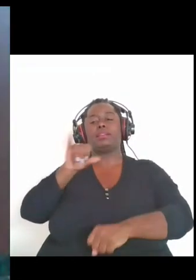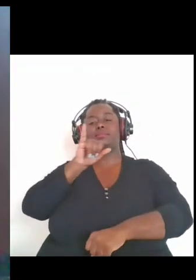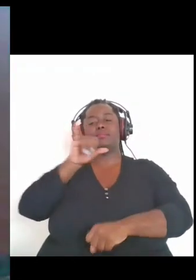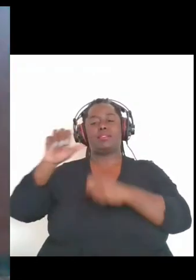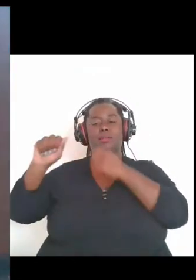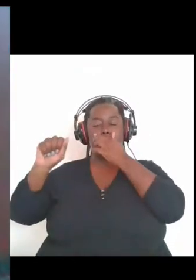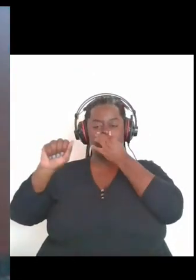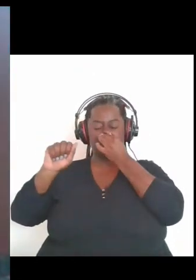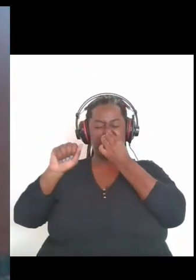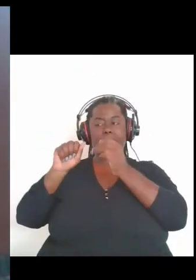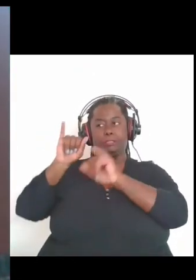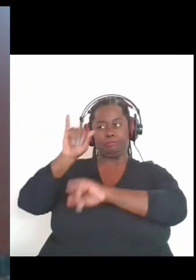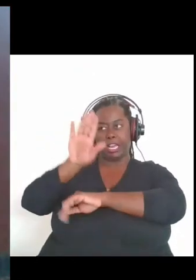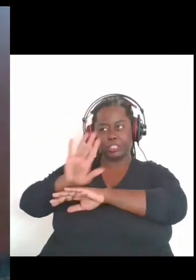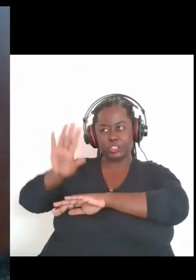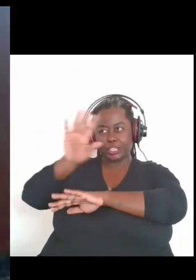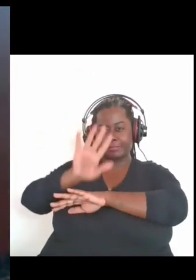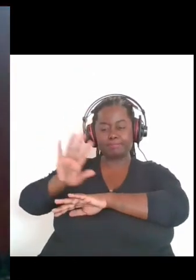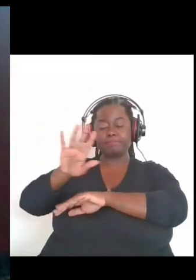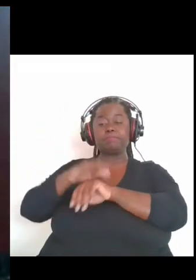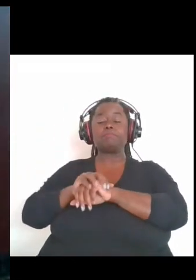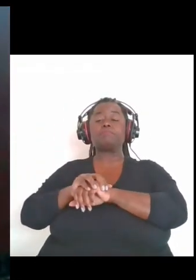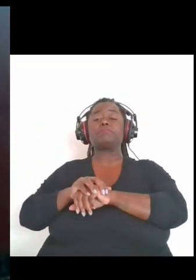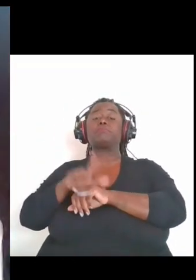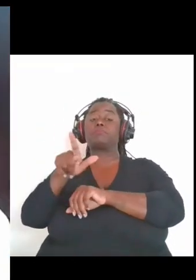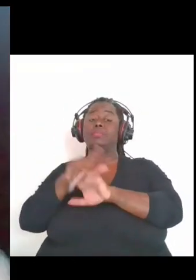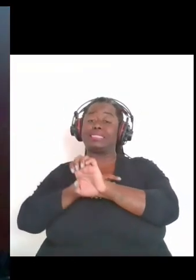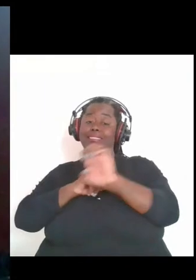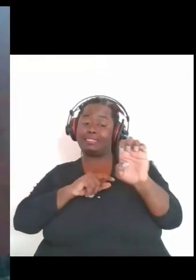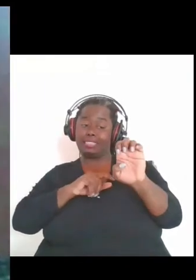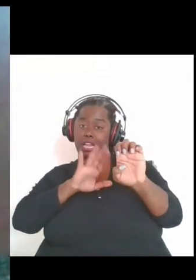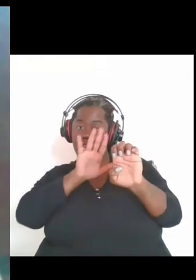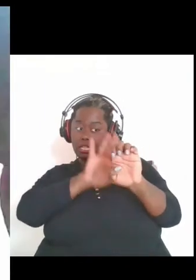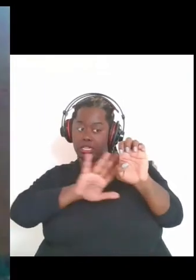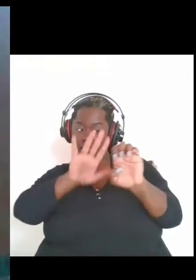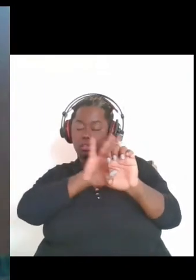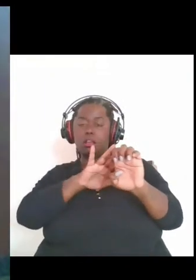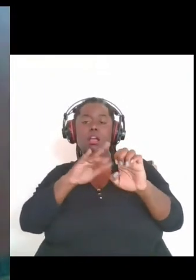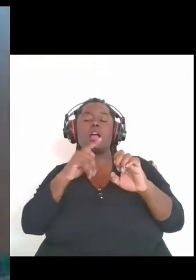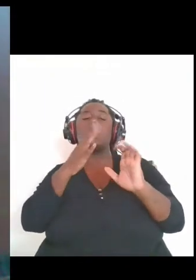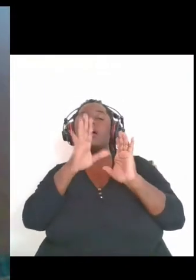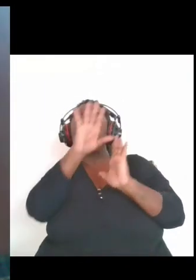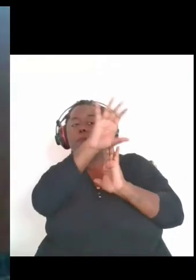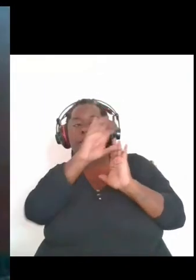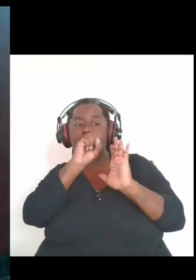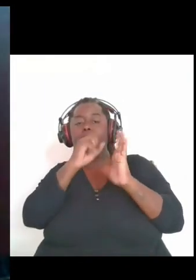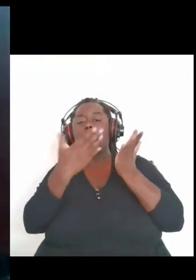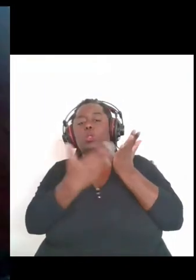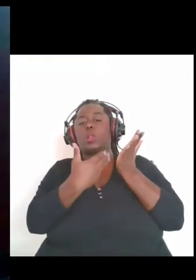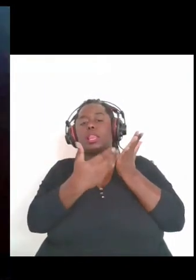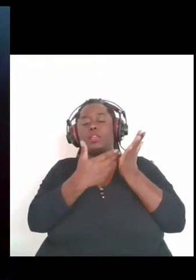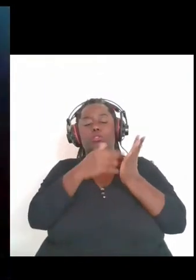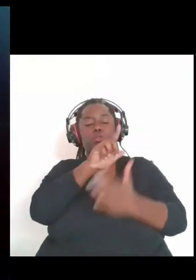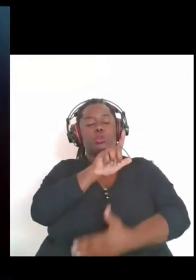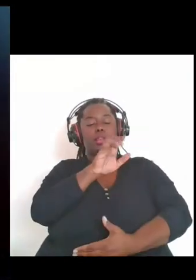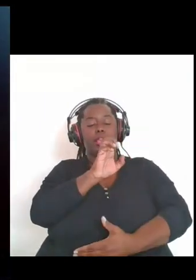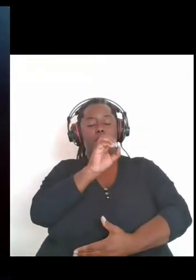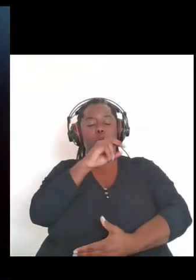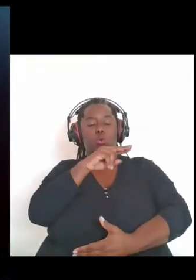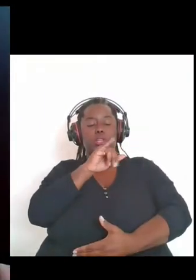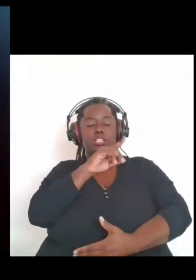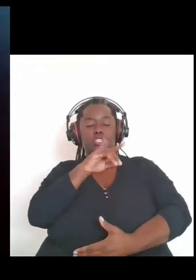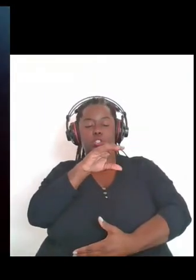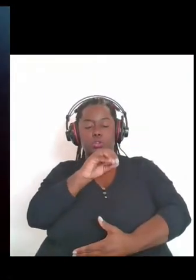artificial intelligence systems that generated images on the left hand side there's a picture from leonido Rivera's